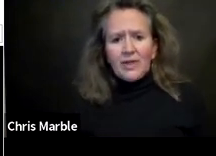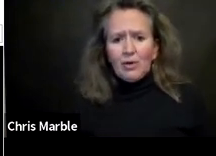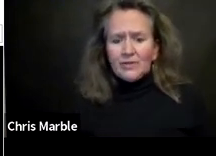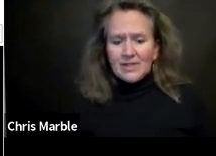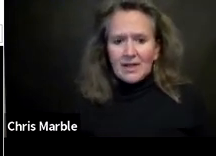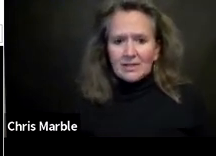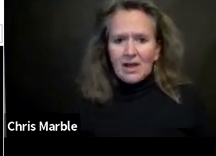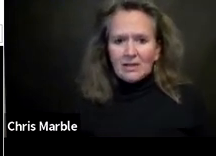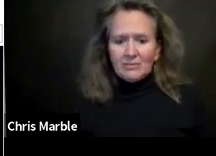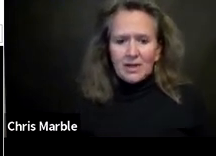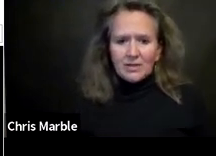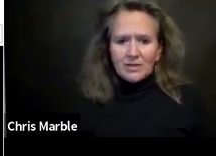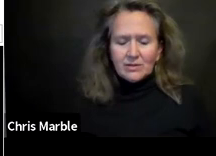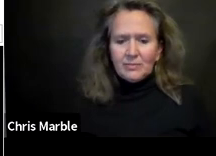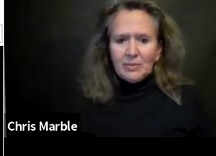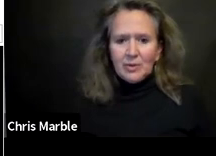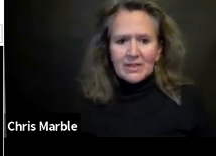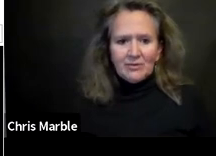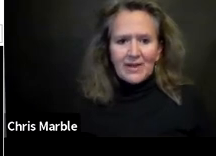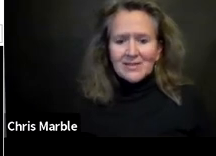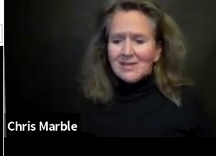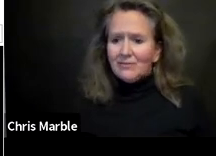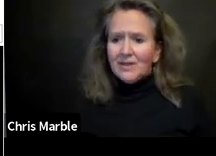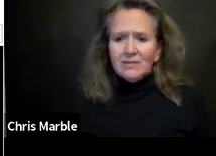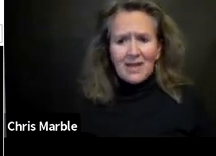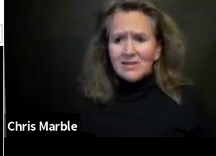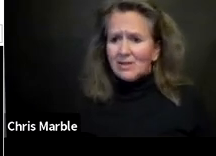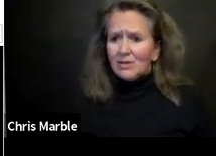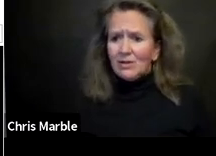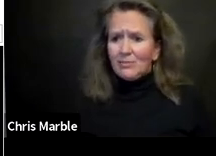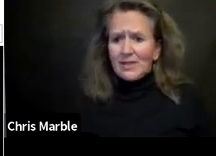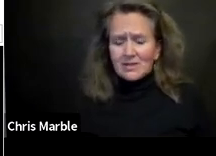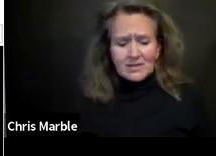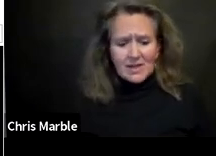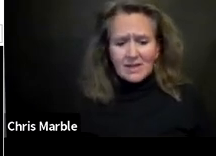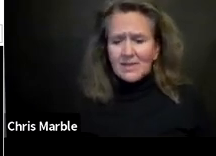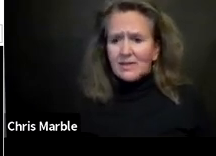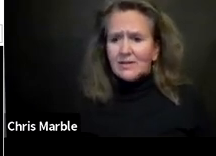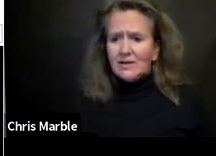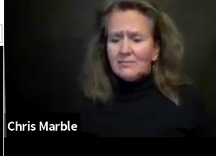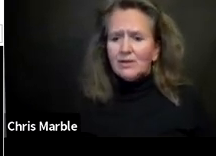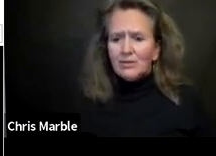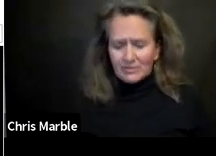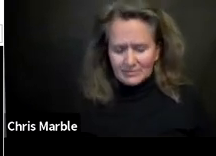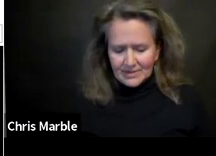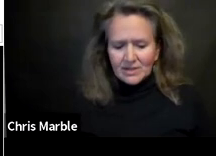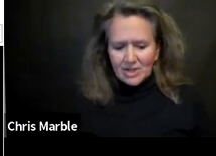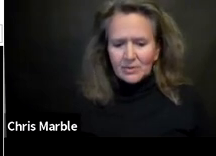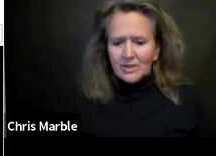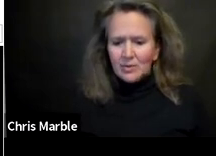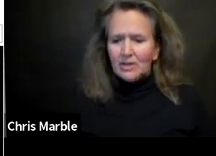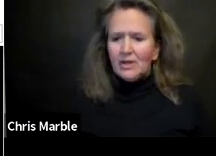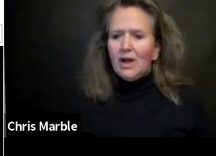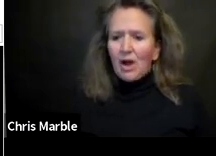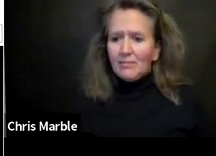Moving over to the next column, under people who identify as deaf, masks are going to be the same thing. They